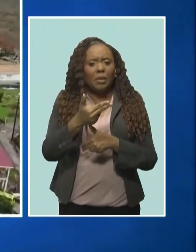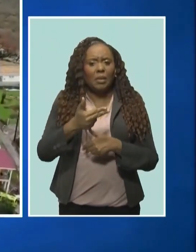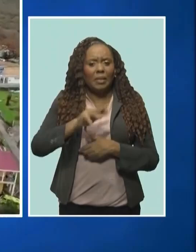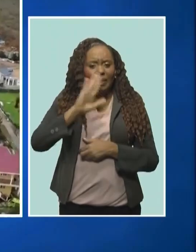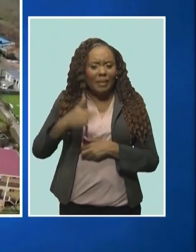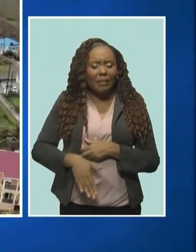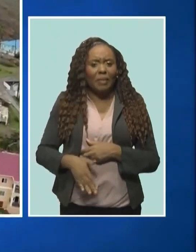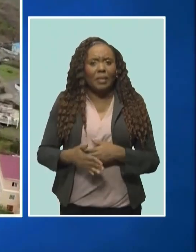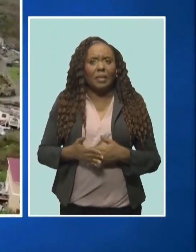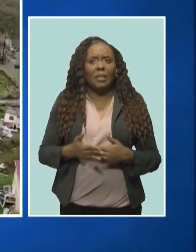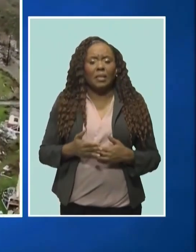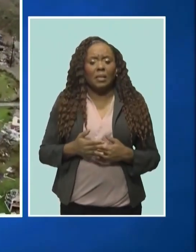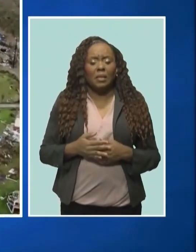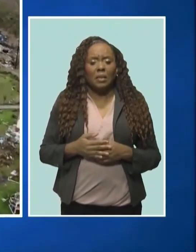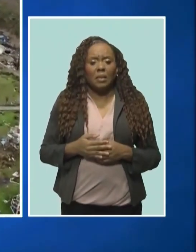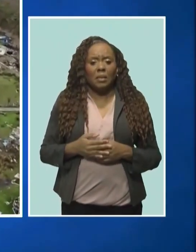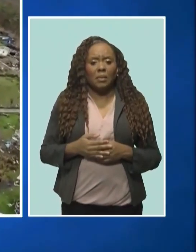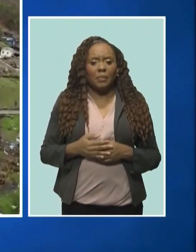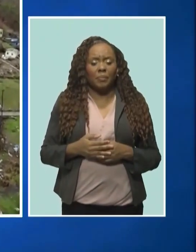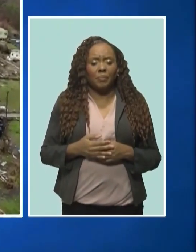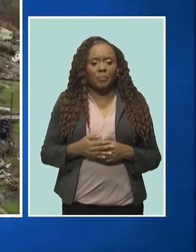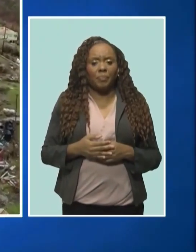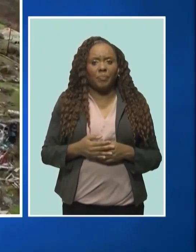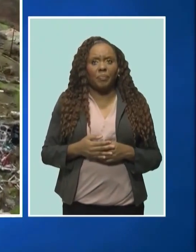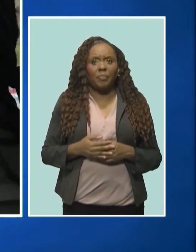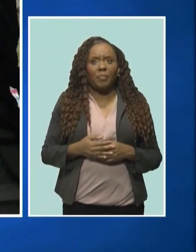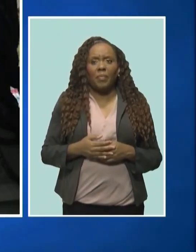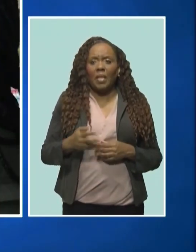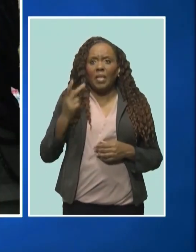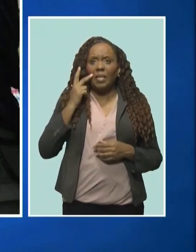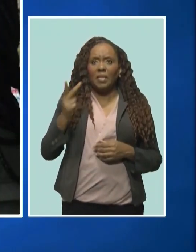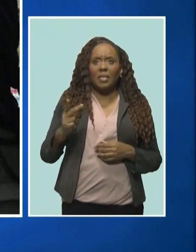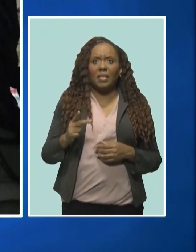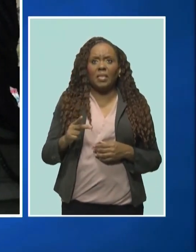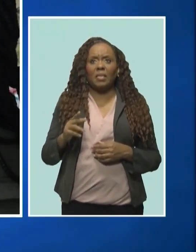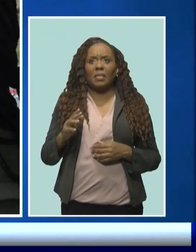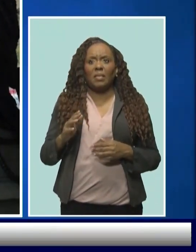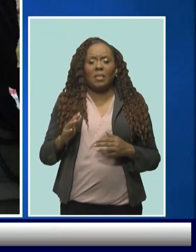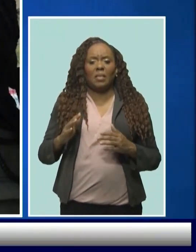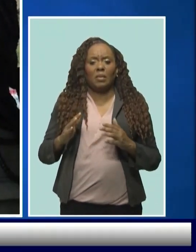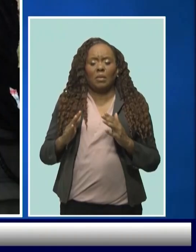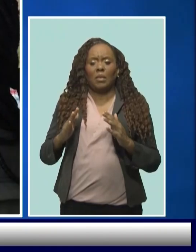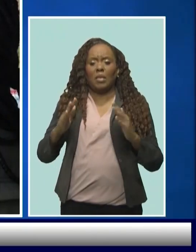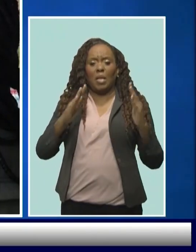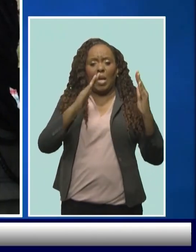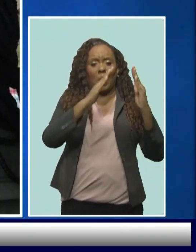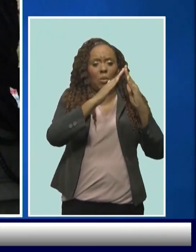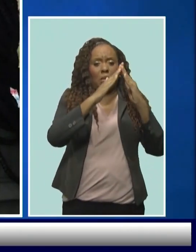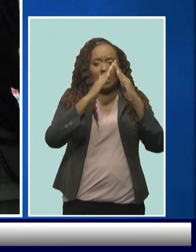Houses, concrete houses just fall to the ground. It was like